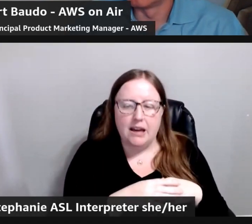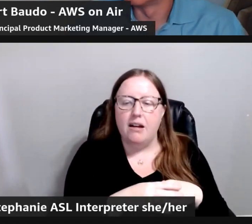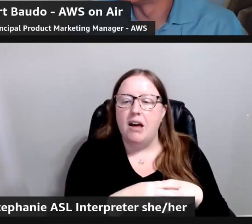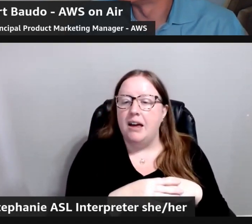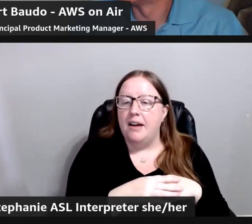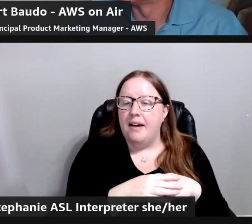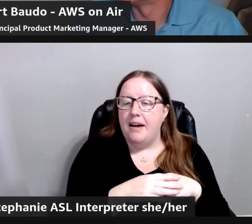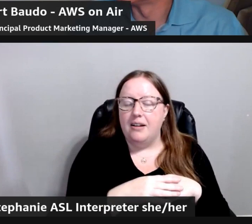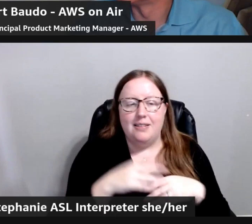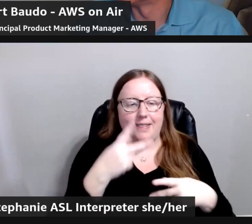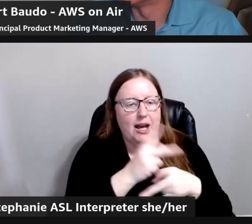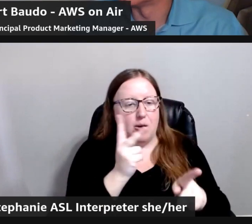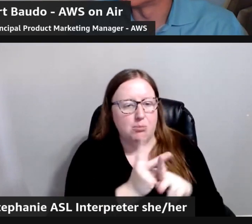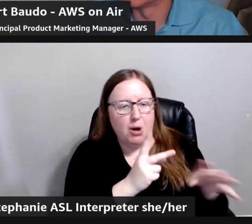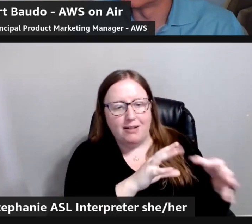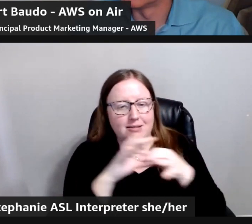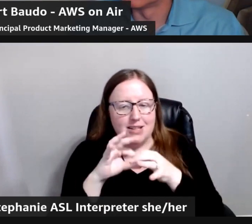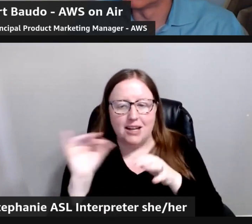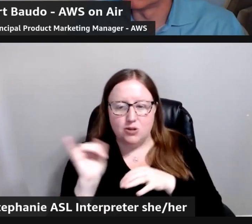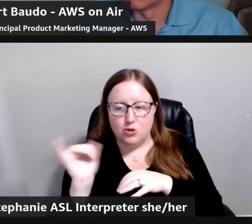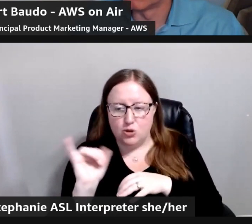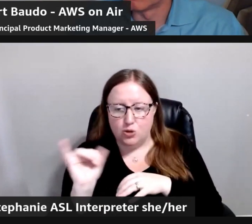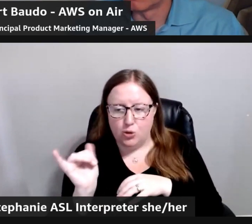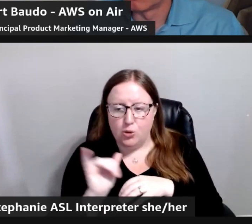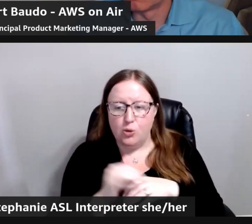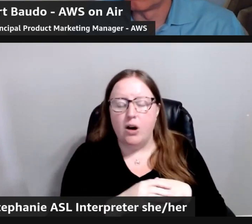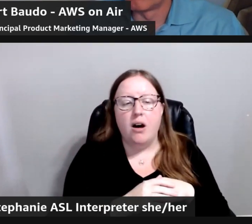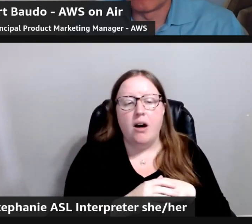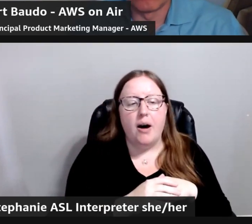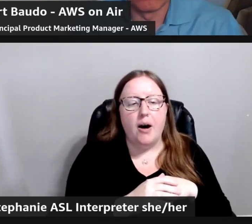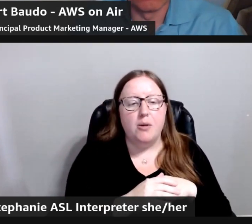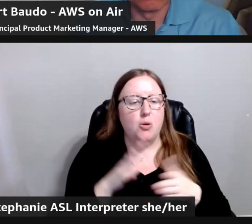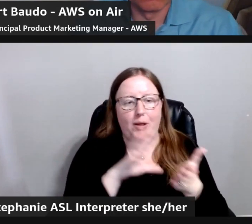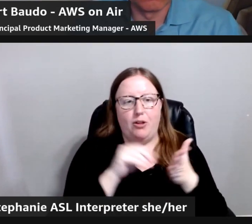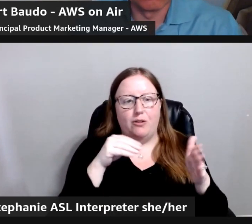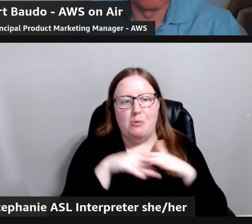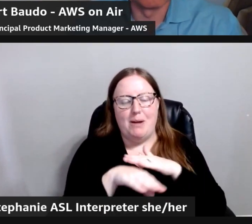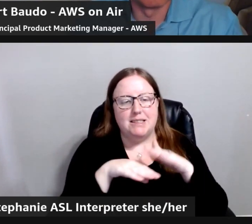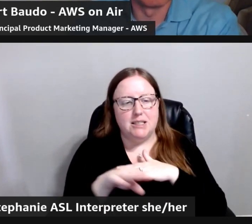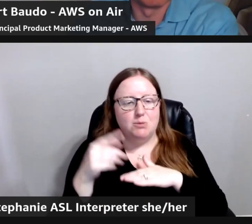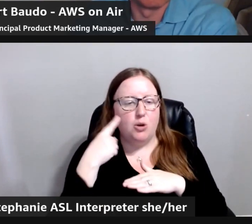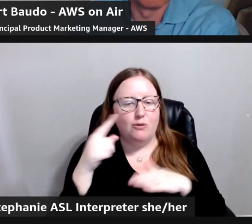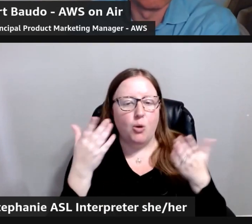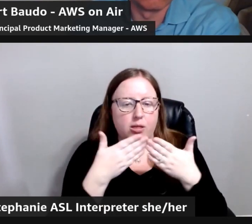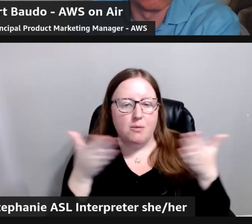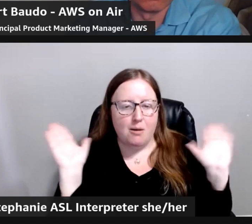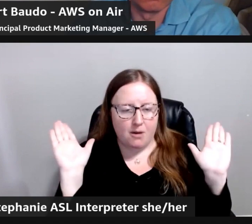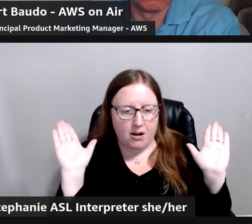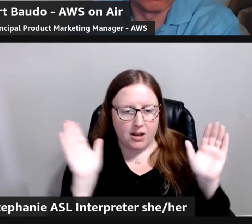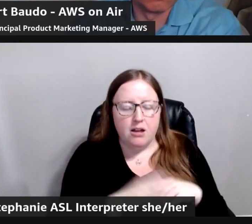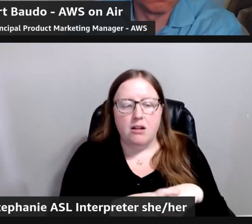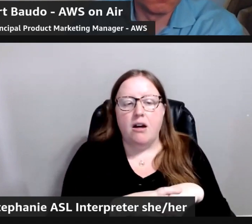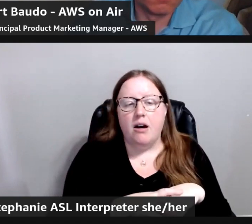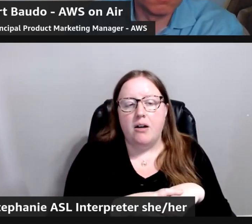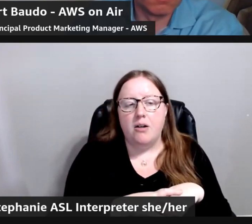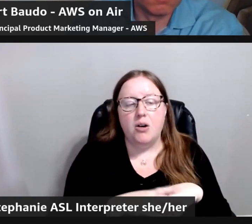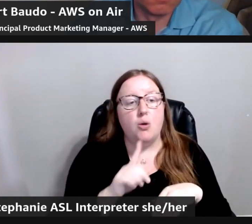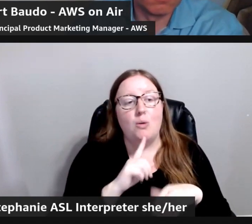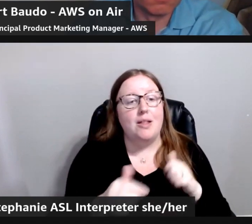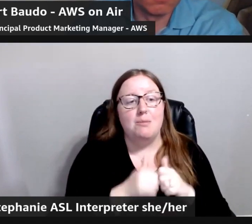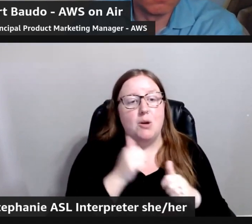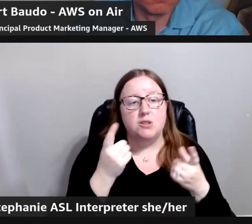things, productize some of the lessons we've learned so that we make them accessible to the broader market. I think what we're mostly doing